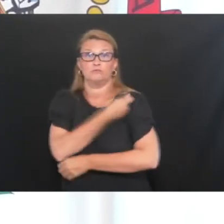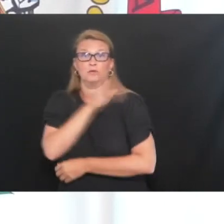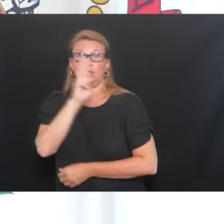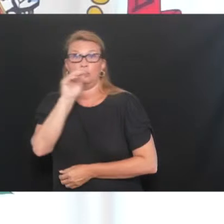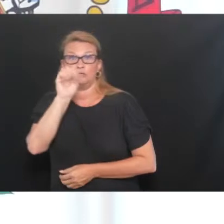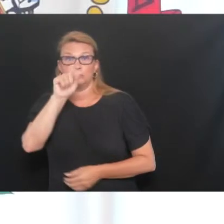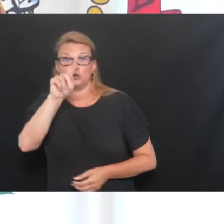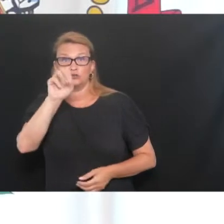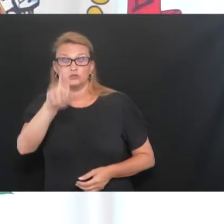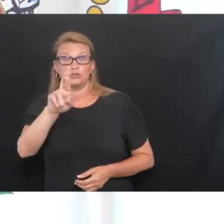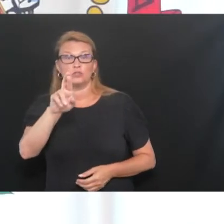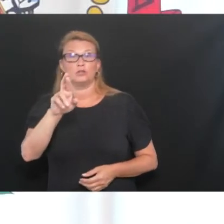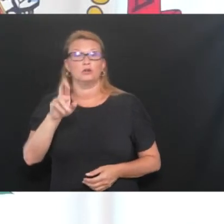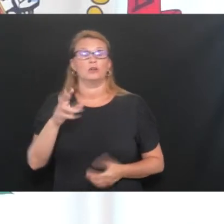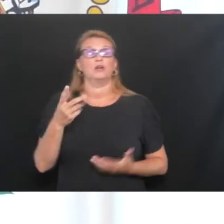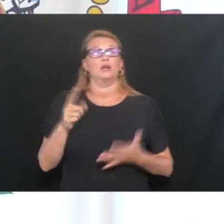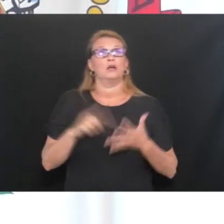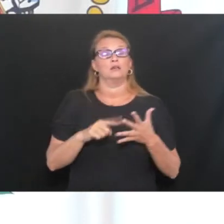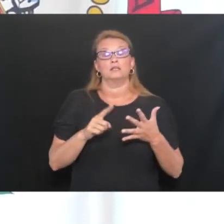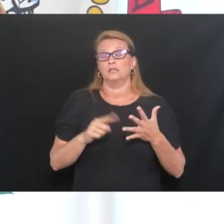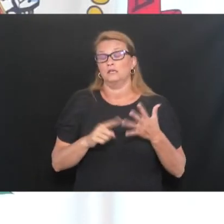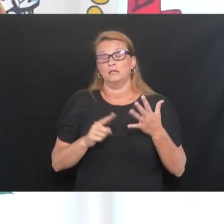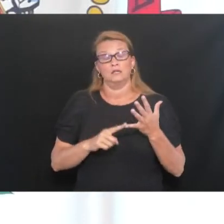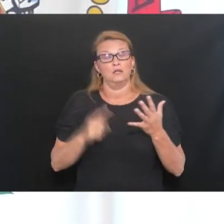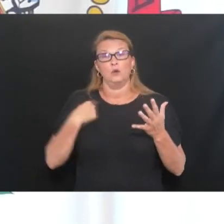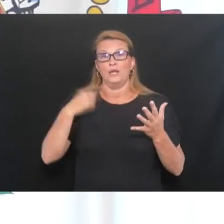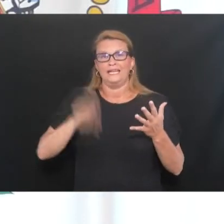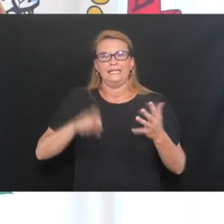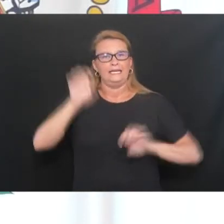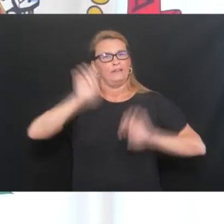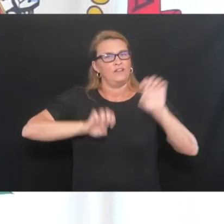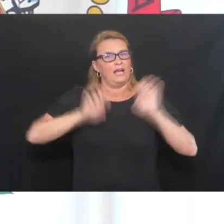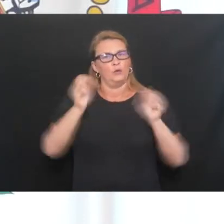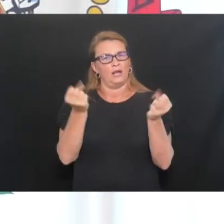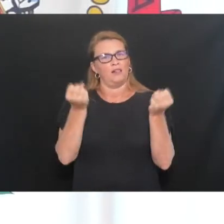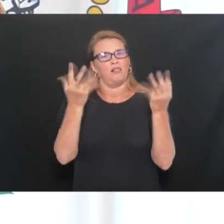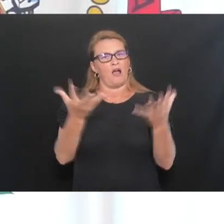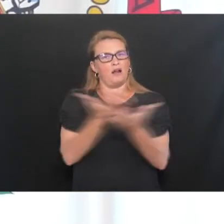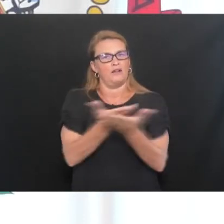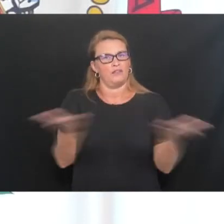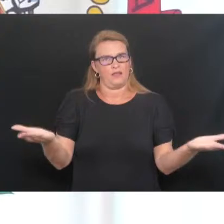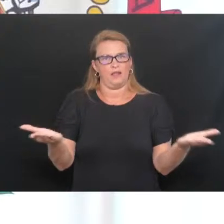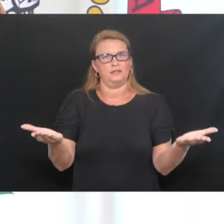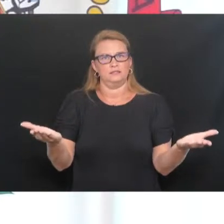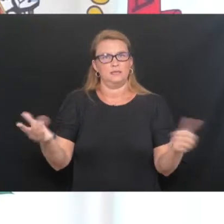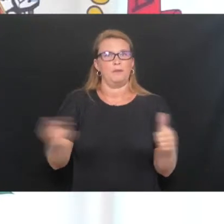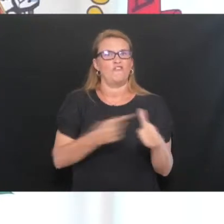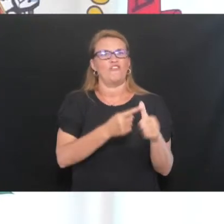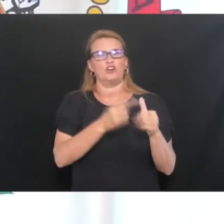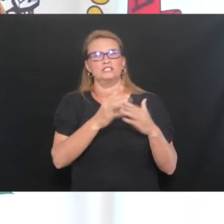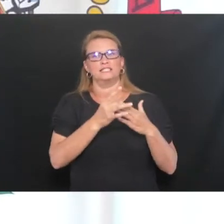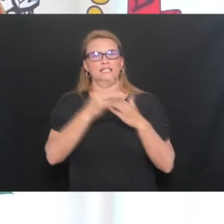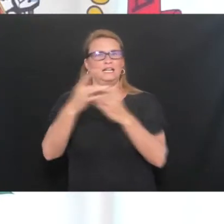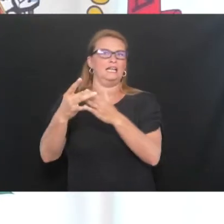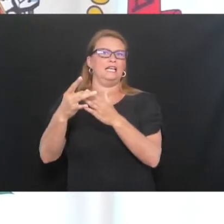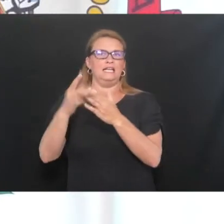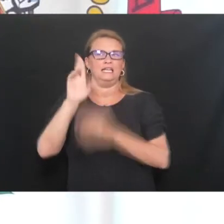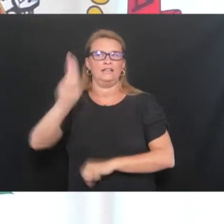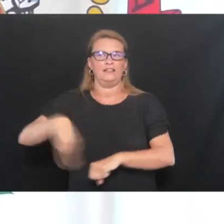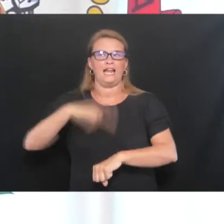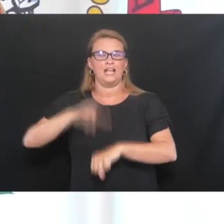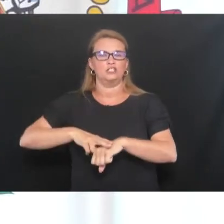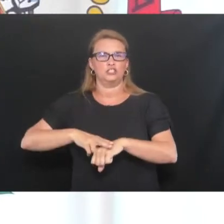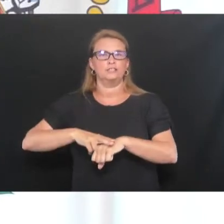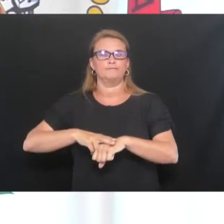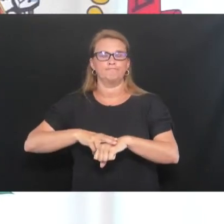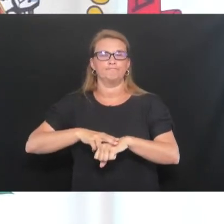are older, and absolutely we need to evaluate that and be the first in the nation to be leading that trial forward.